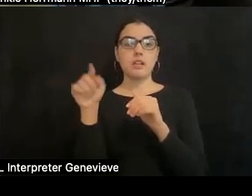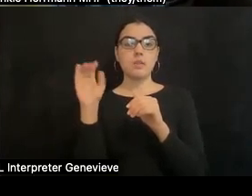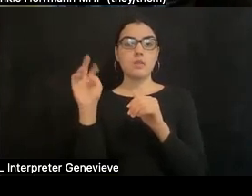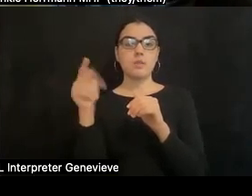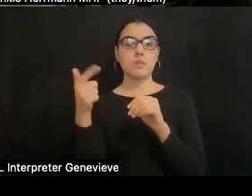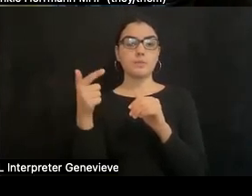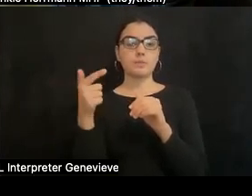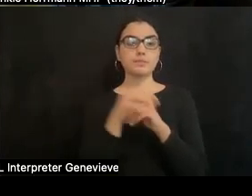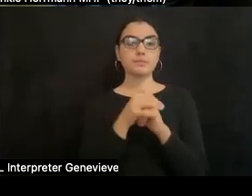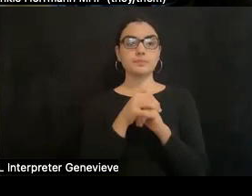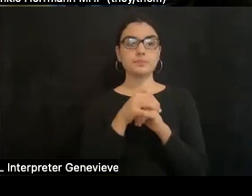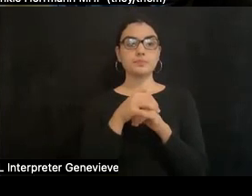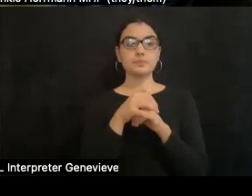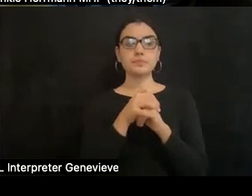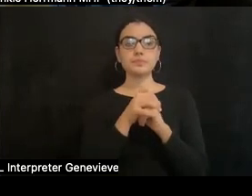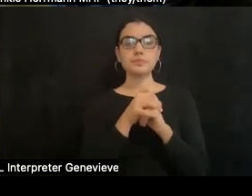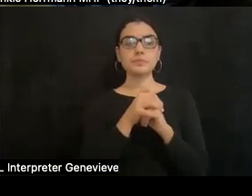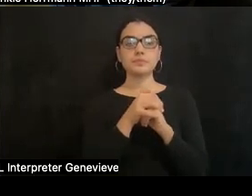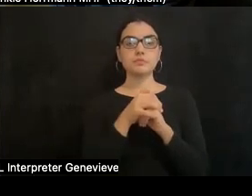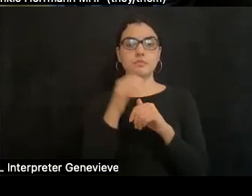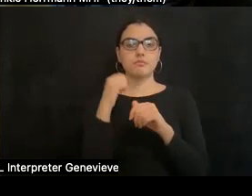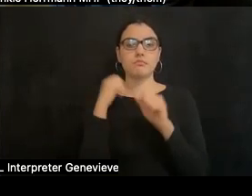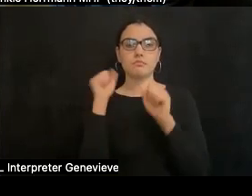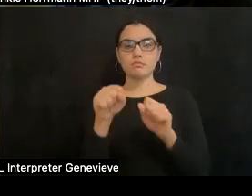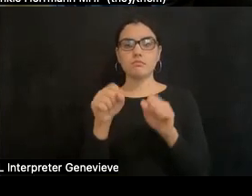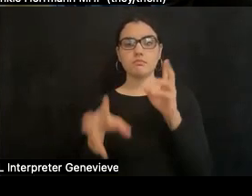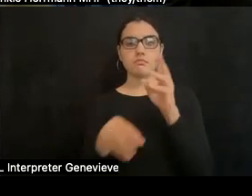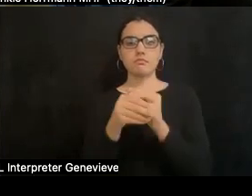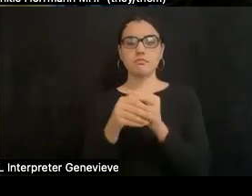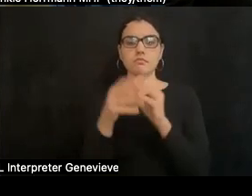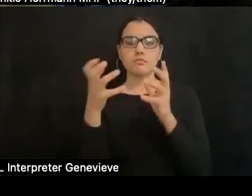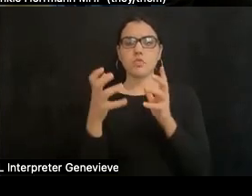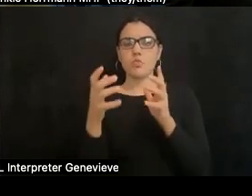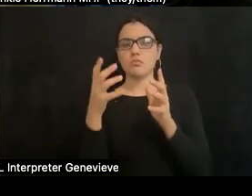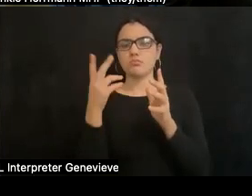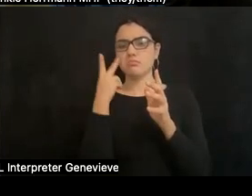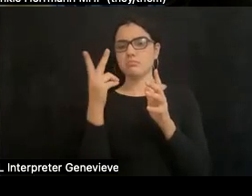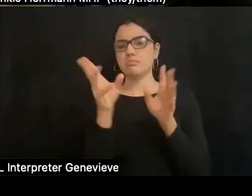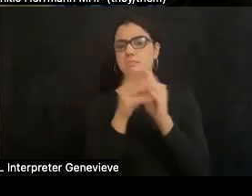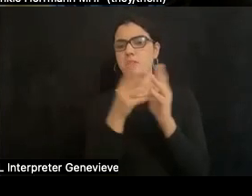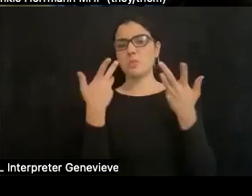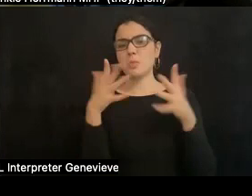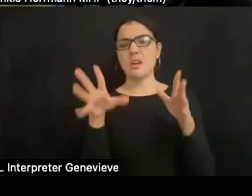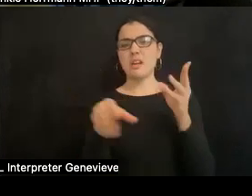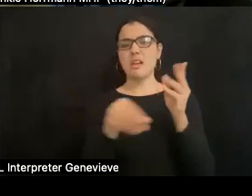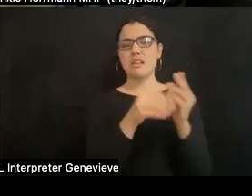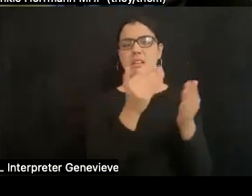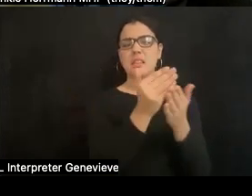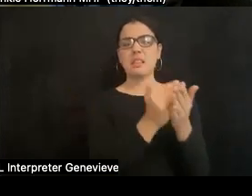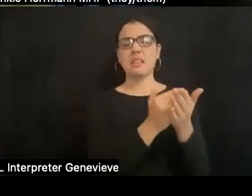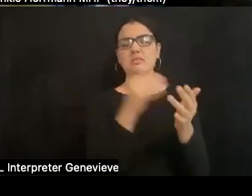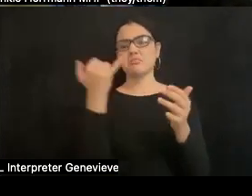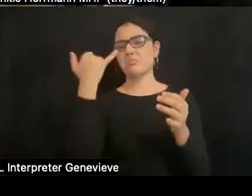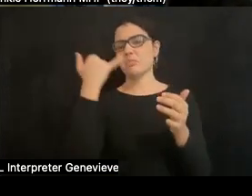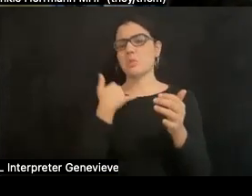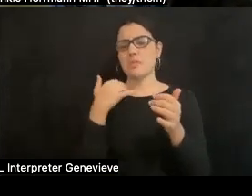Great. You can also, I can also add you, if you just want to check out one meeting and don't want to be on the listserv, just give me a call and I'll add you that way as well. But